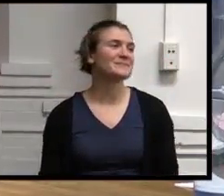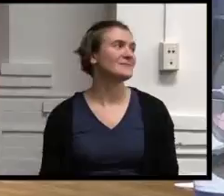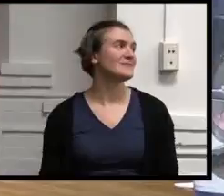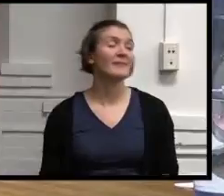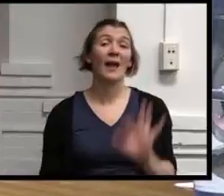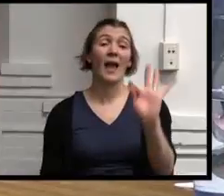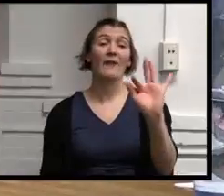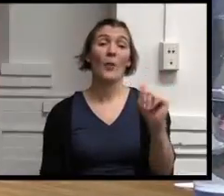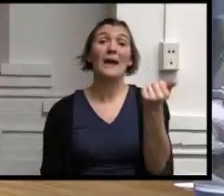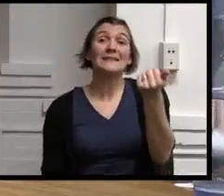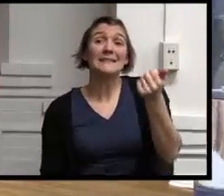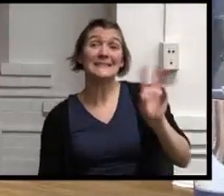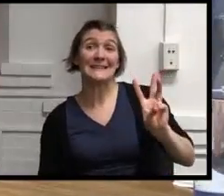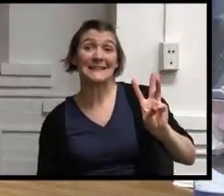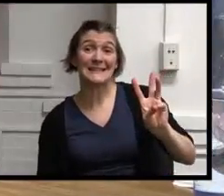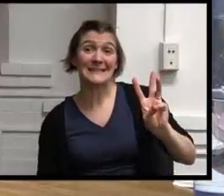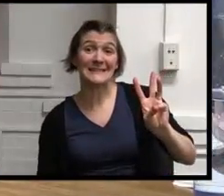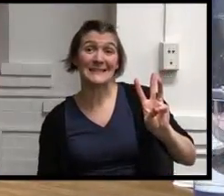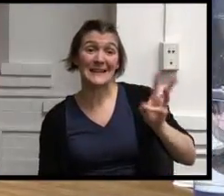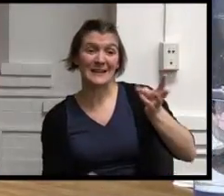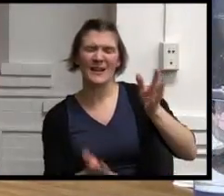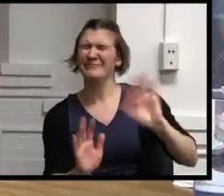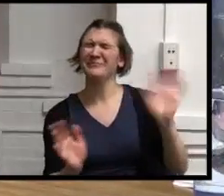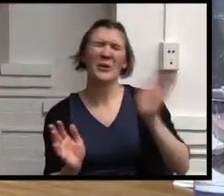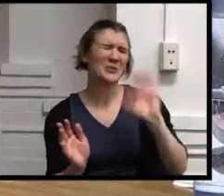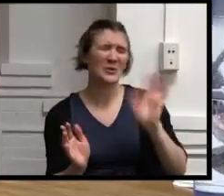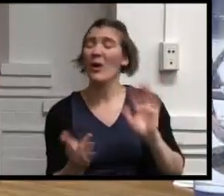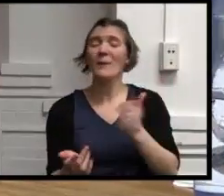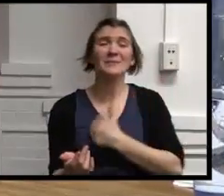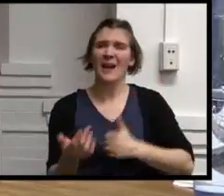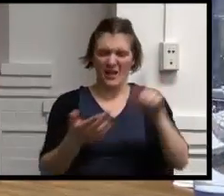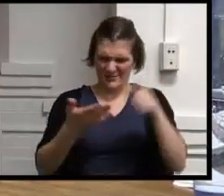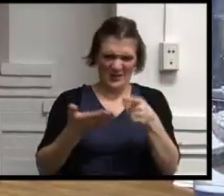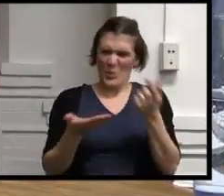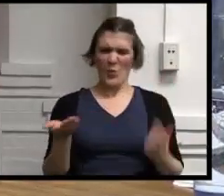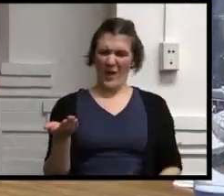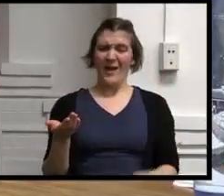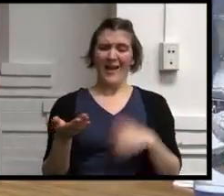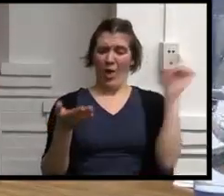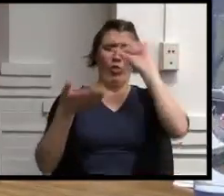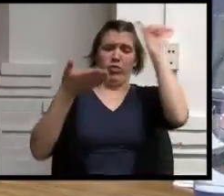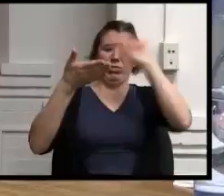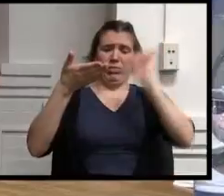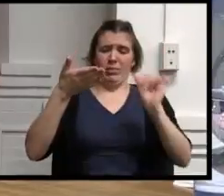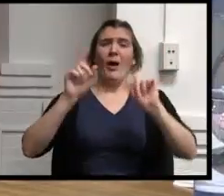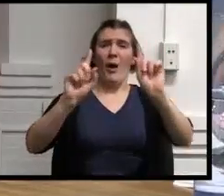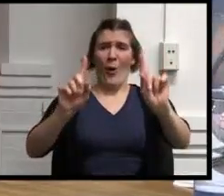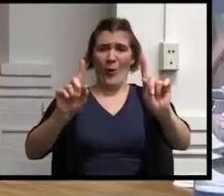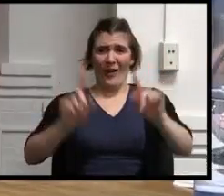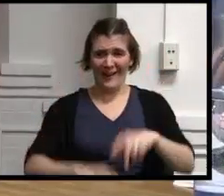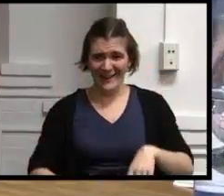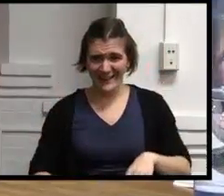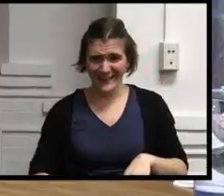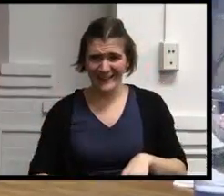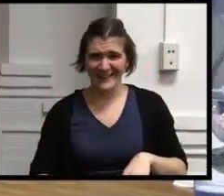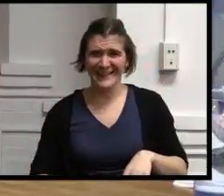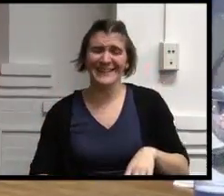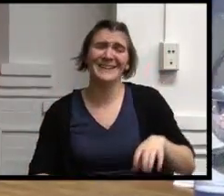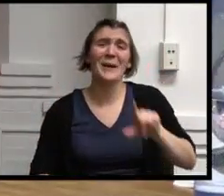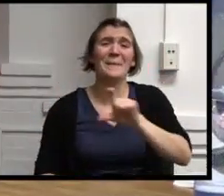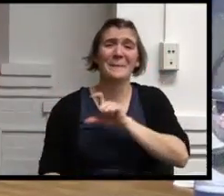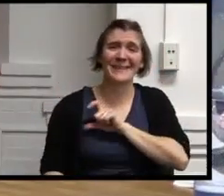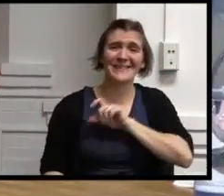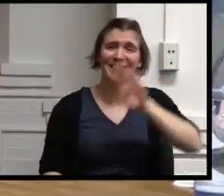is the FY16 it's a financial, no, Nope. it's, I'm sorry. The next item is police fire